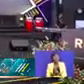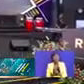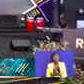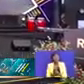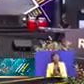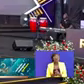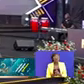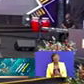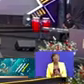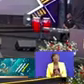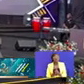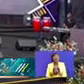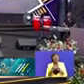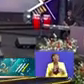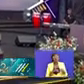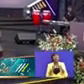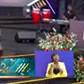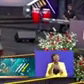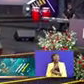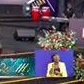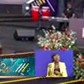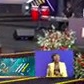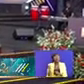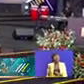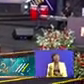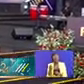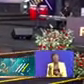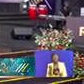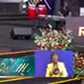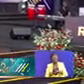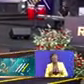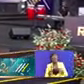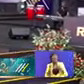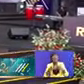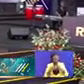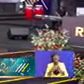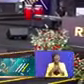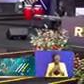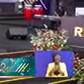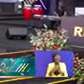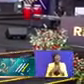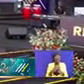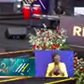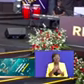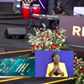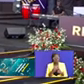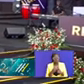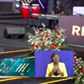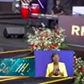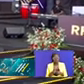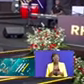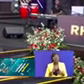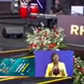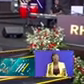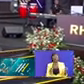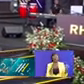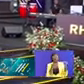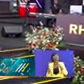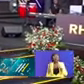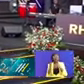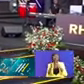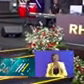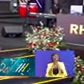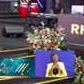amen allow me to take the little time that I have this morning just to lay something I want to build on a